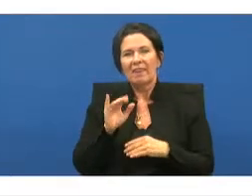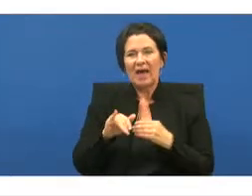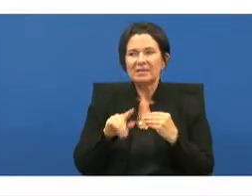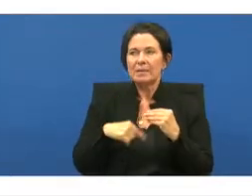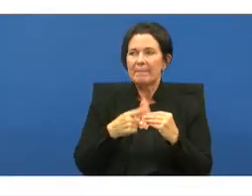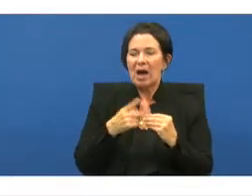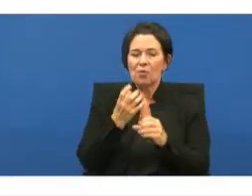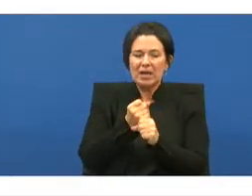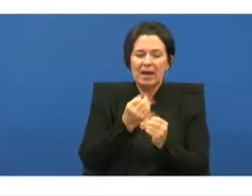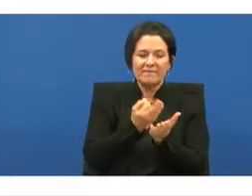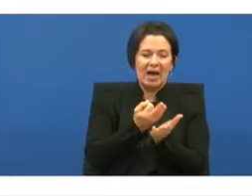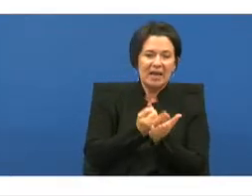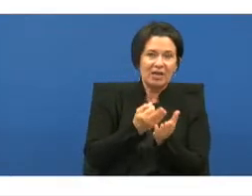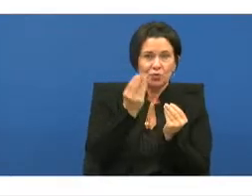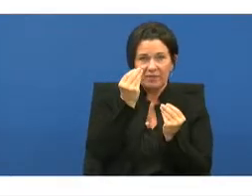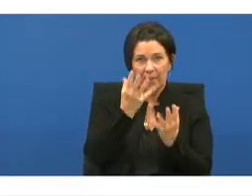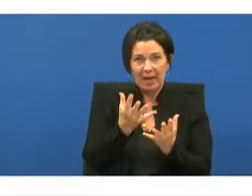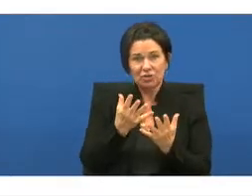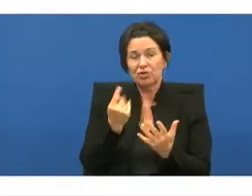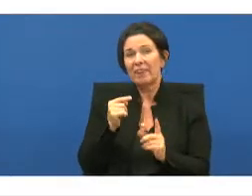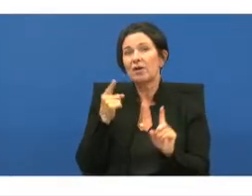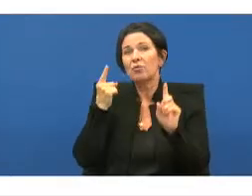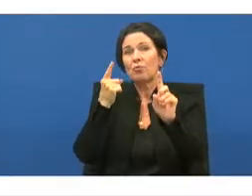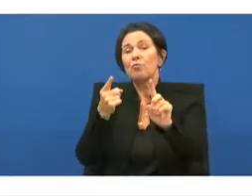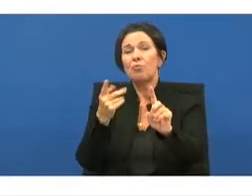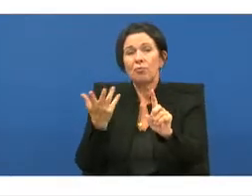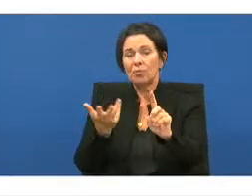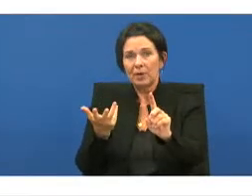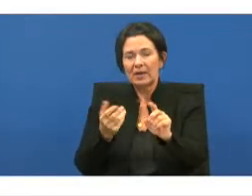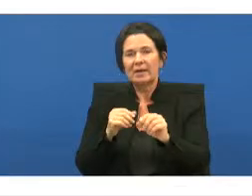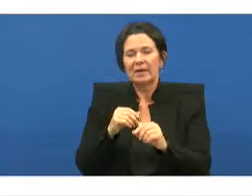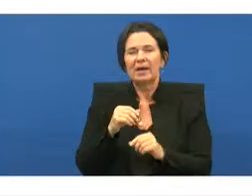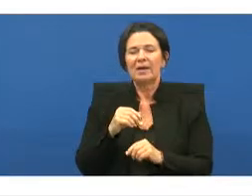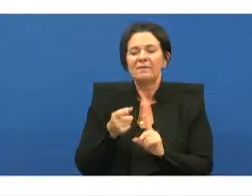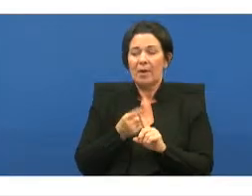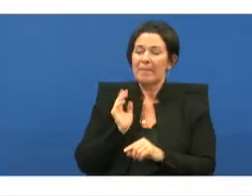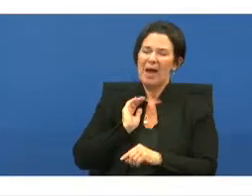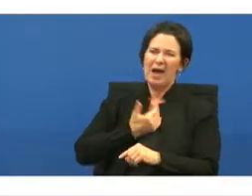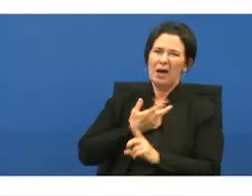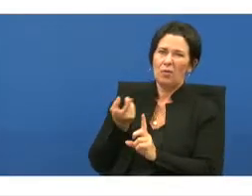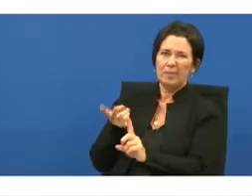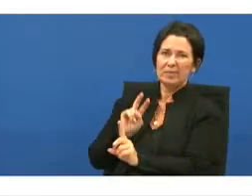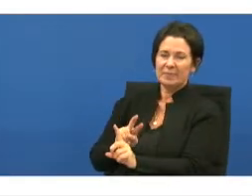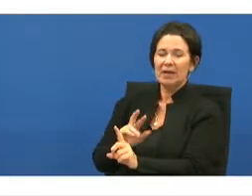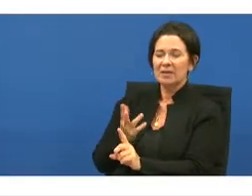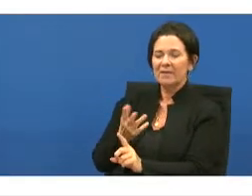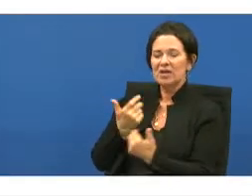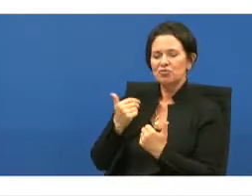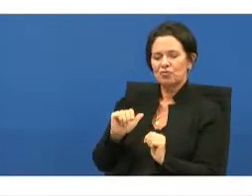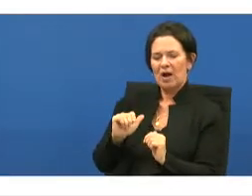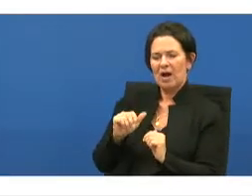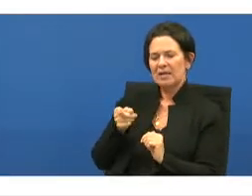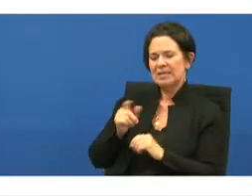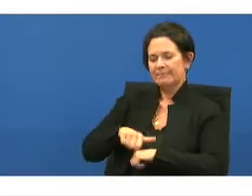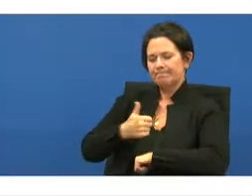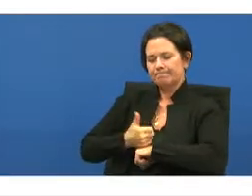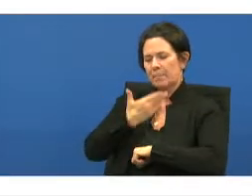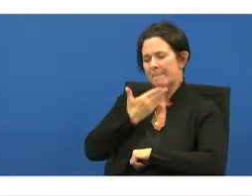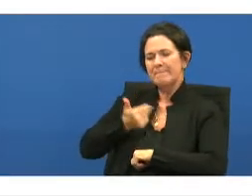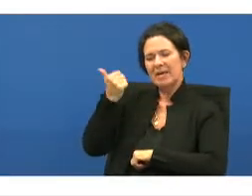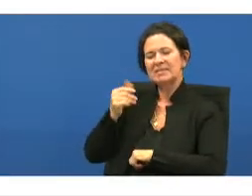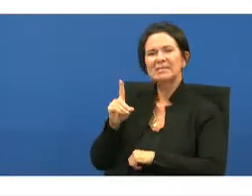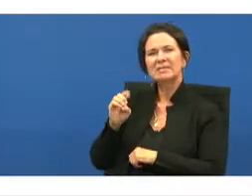financial information. The goal of that is from our perspective is to put together the best deal possible